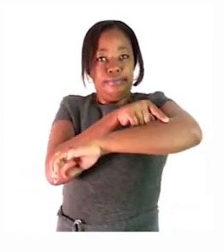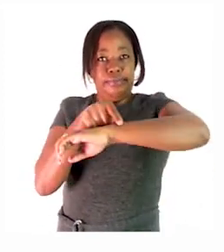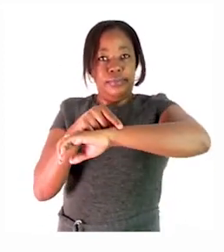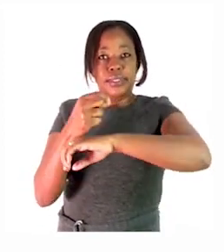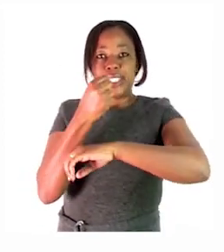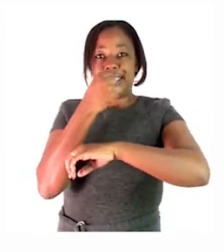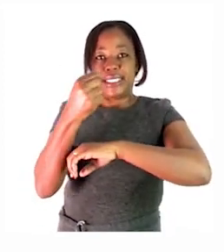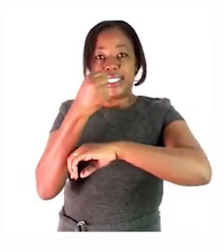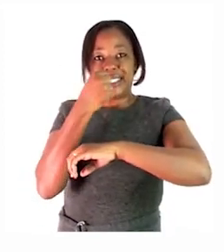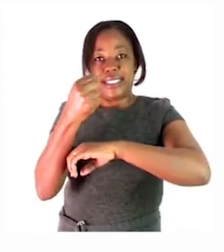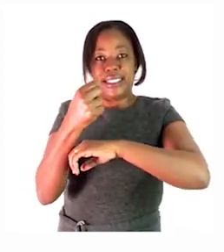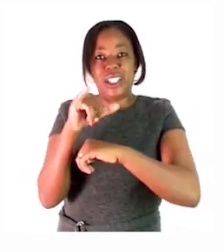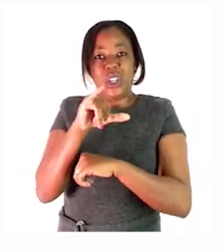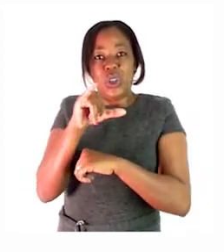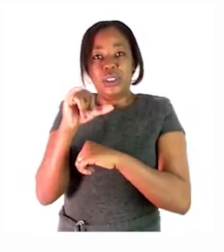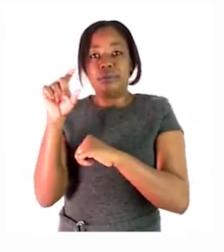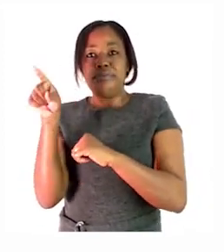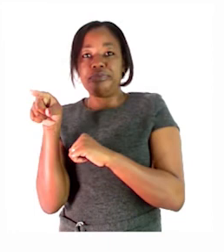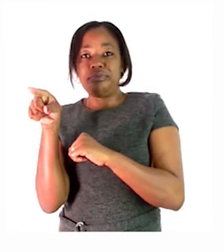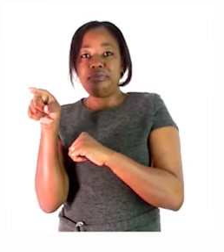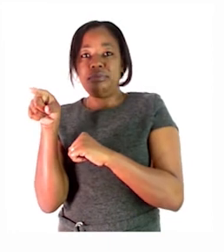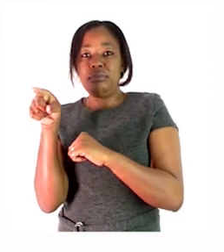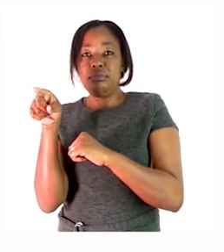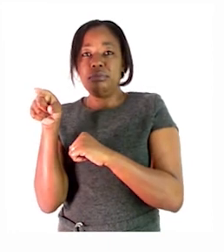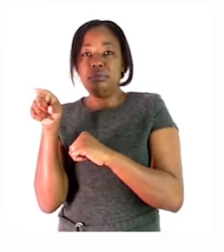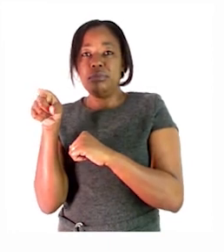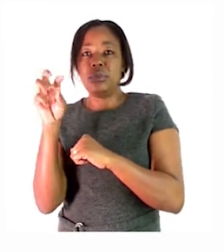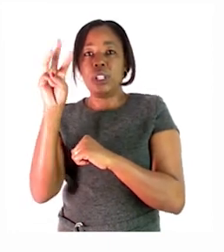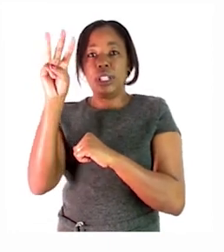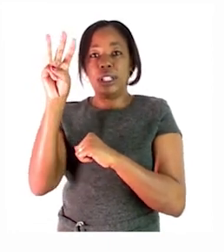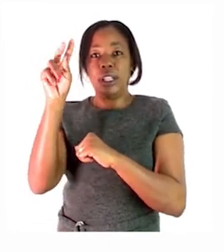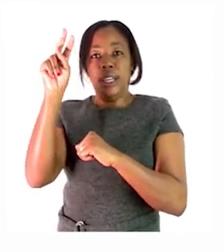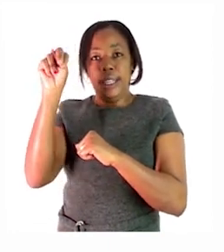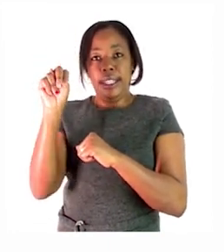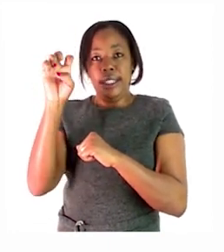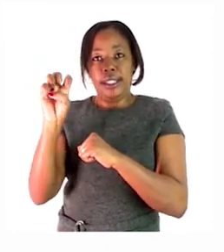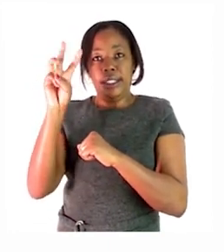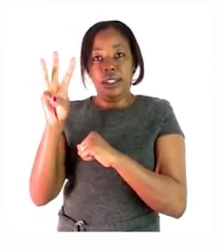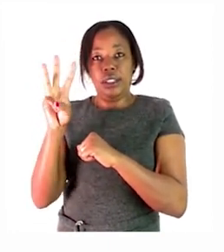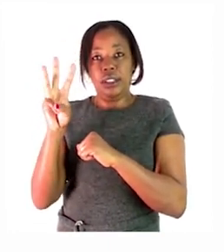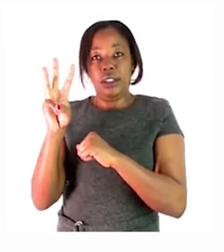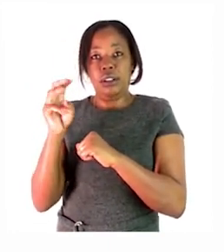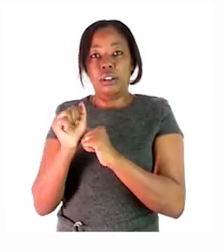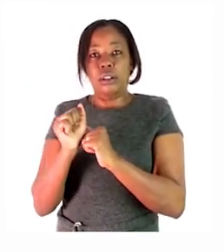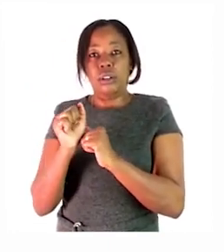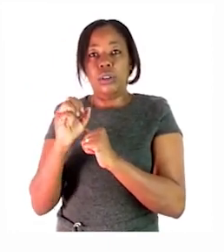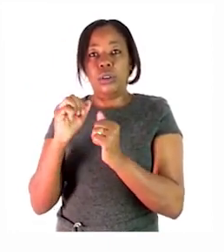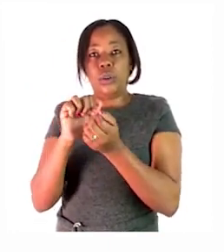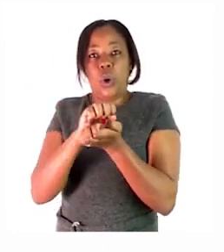Mew, new. The storm, my house down. Blue, hue. The